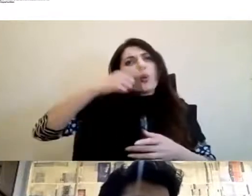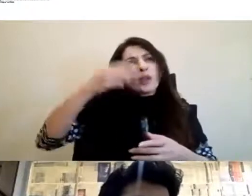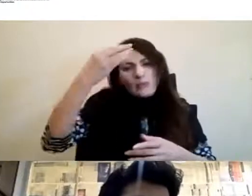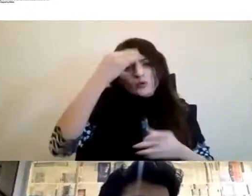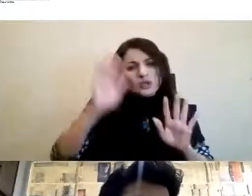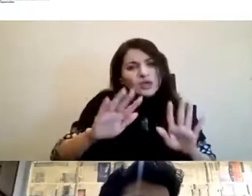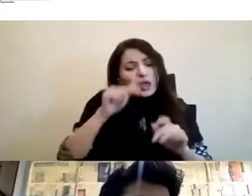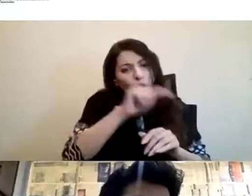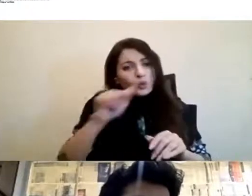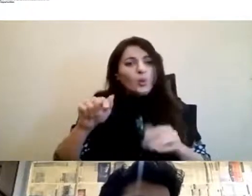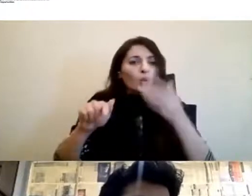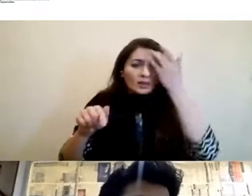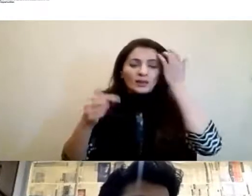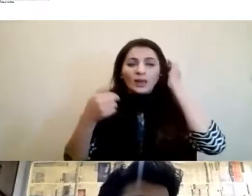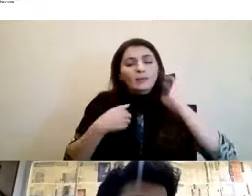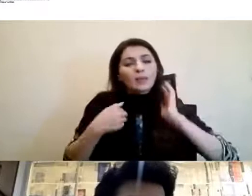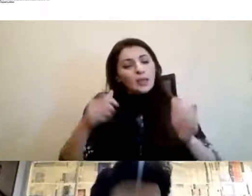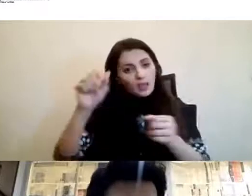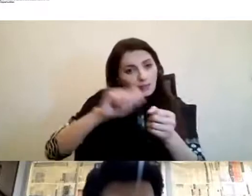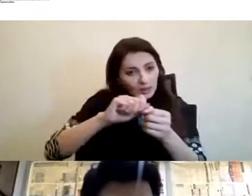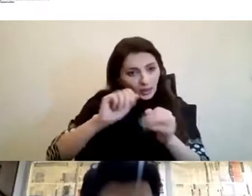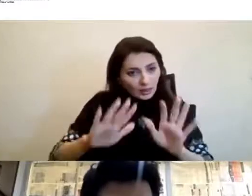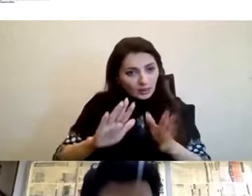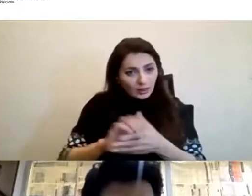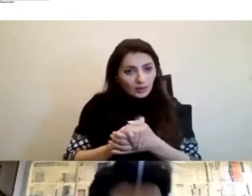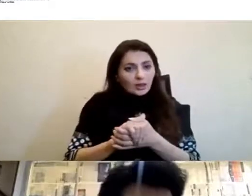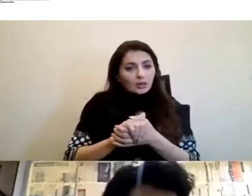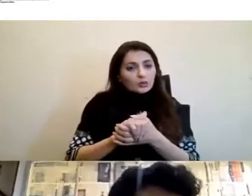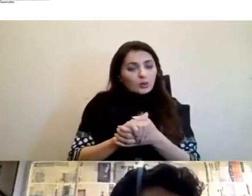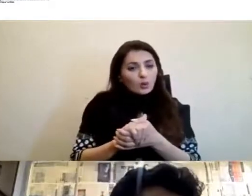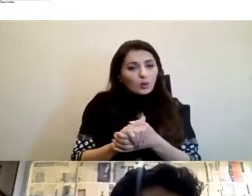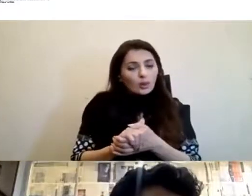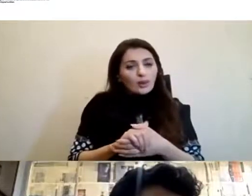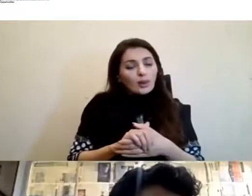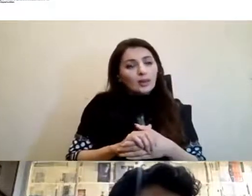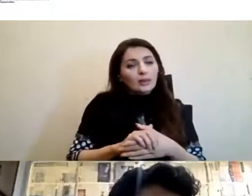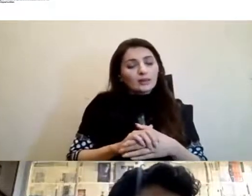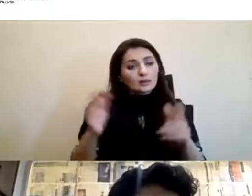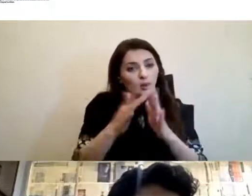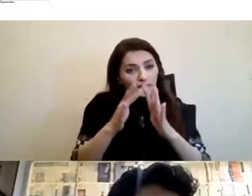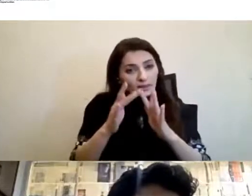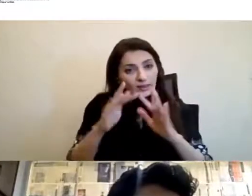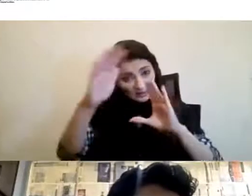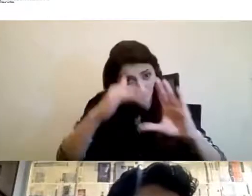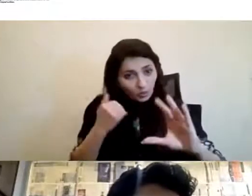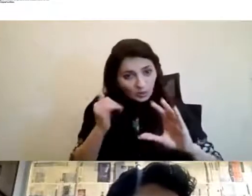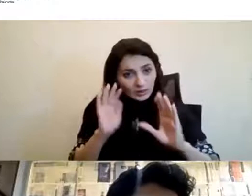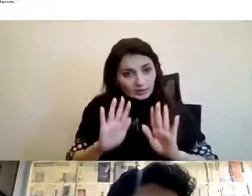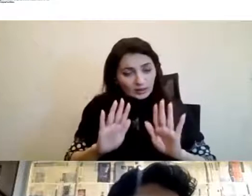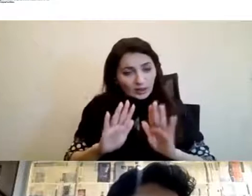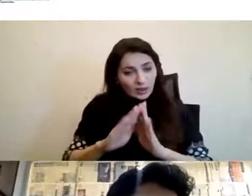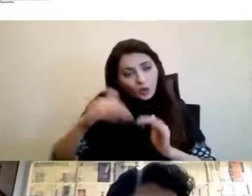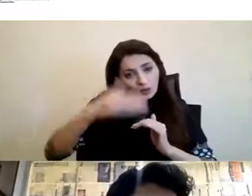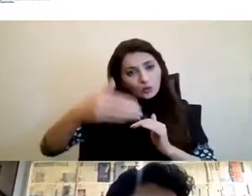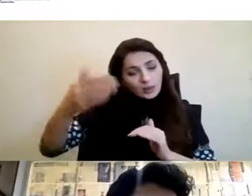completely at our cost, that people can download and use, which has some cloud-based features for the